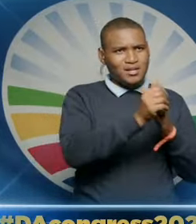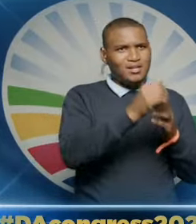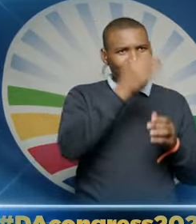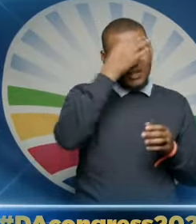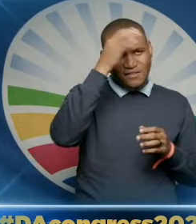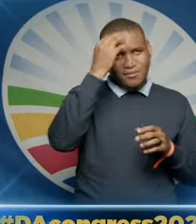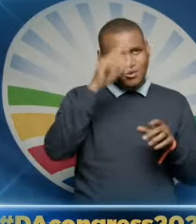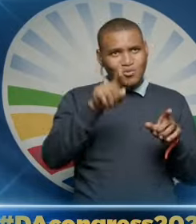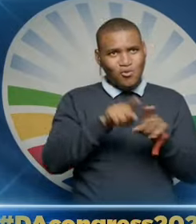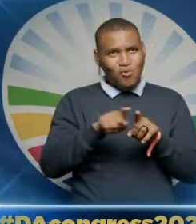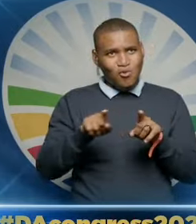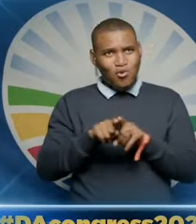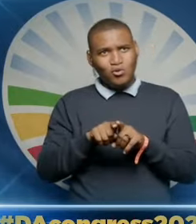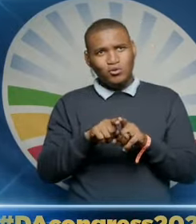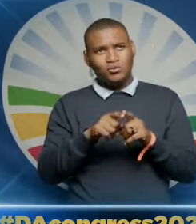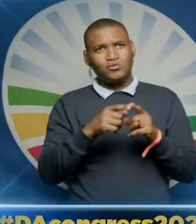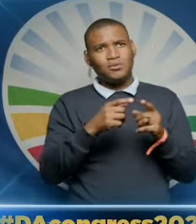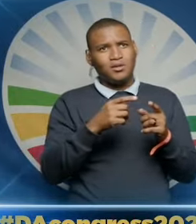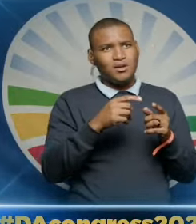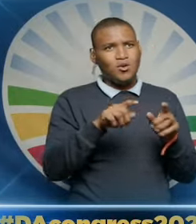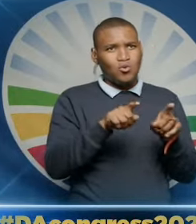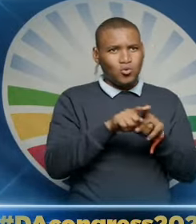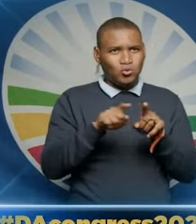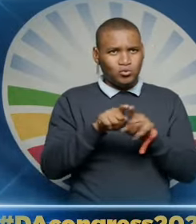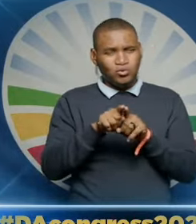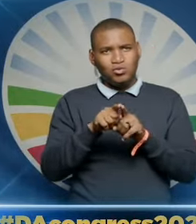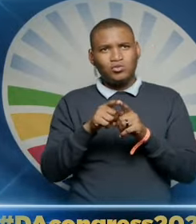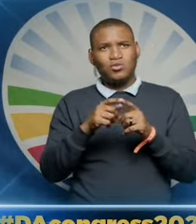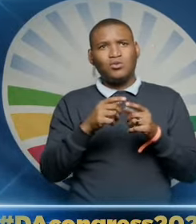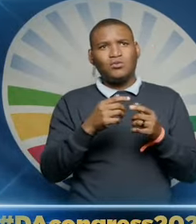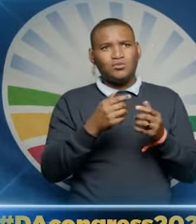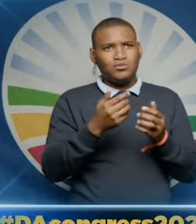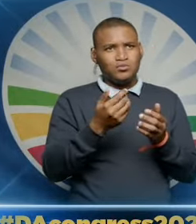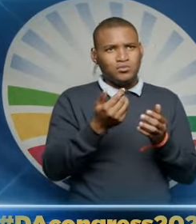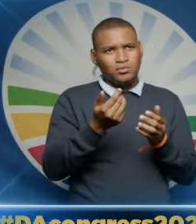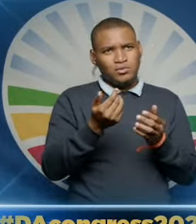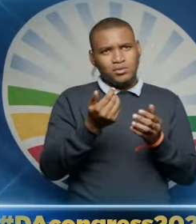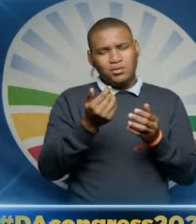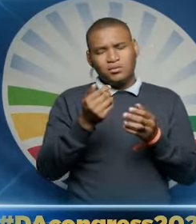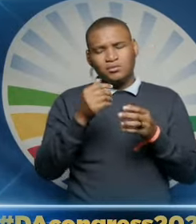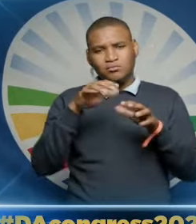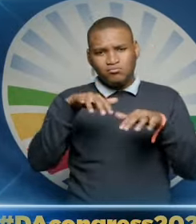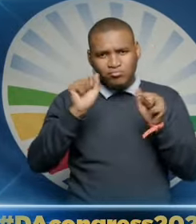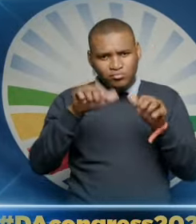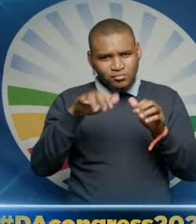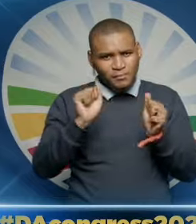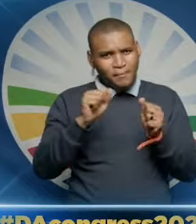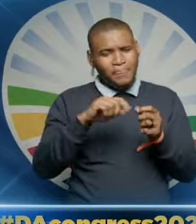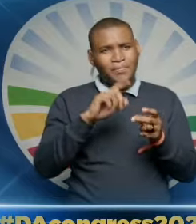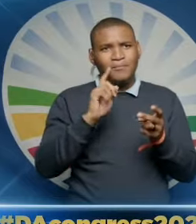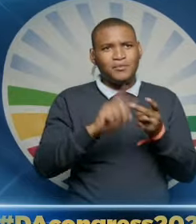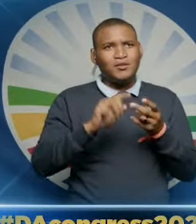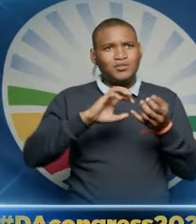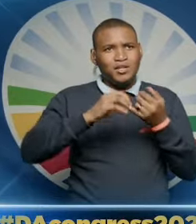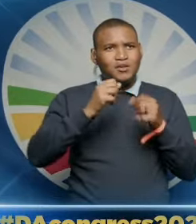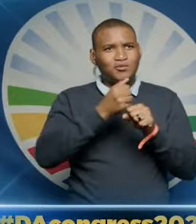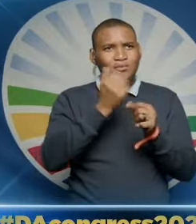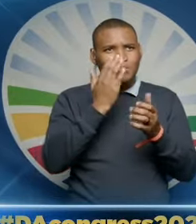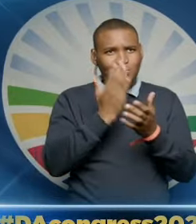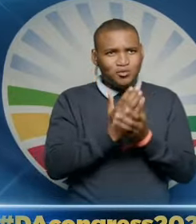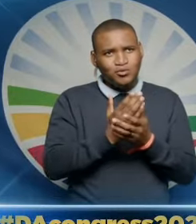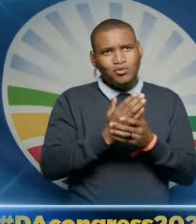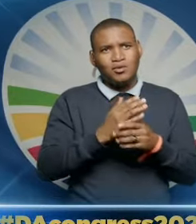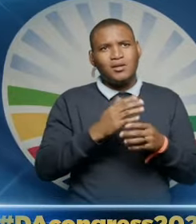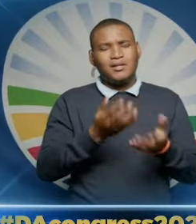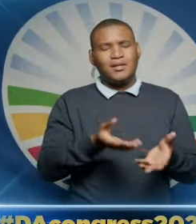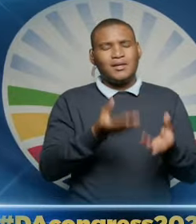and insulate members of the public from the devastating effects of rolling blackouts, in how we try and make sure that we get